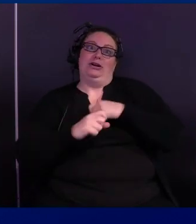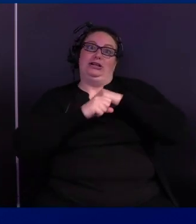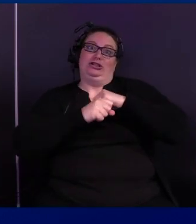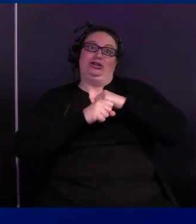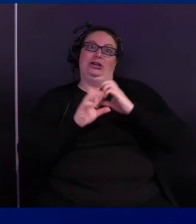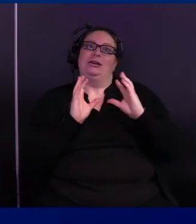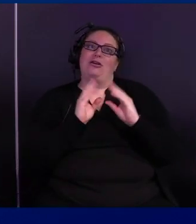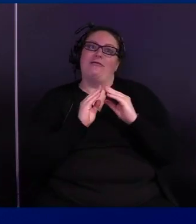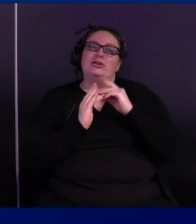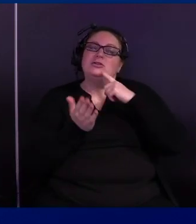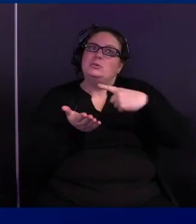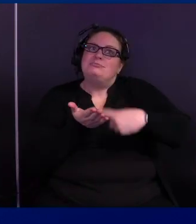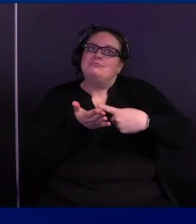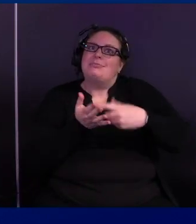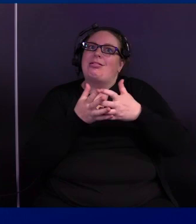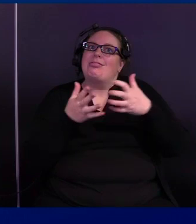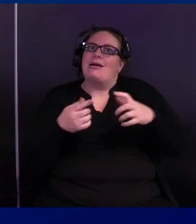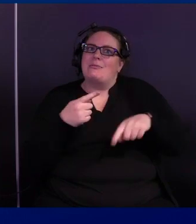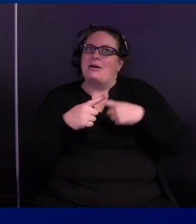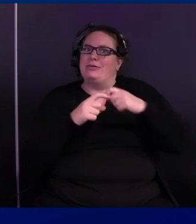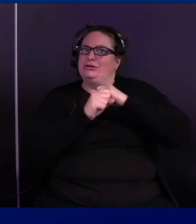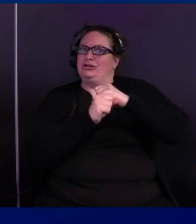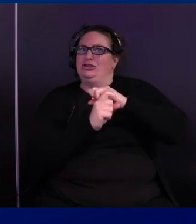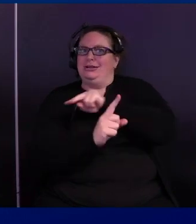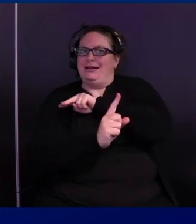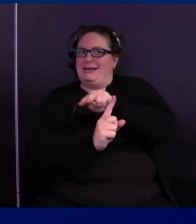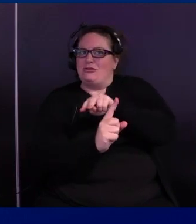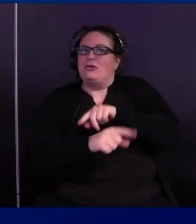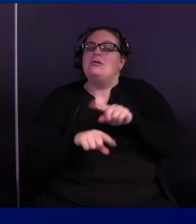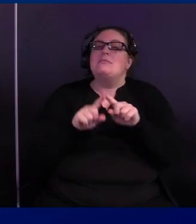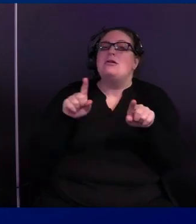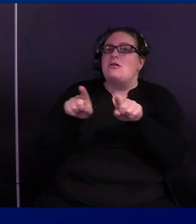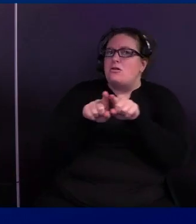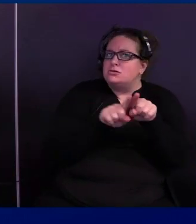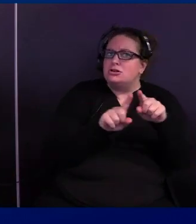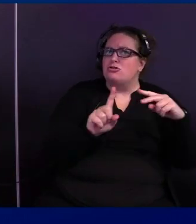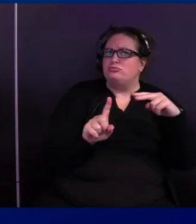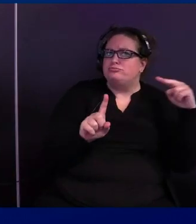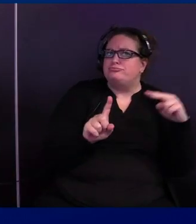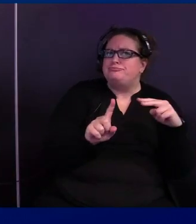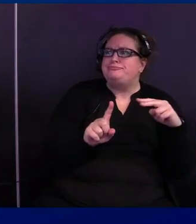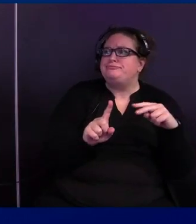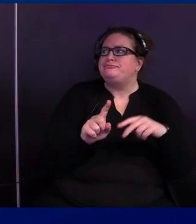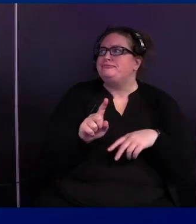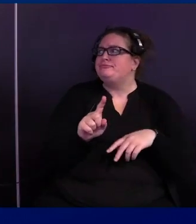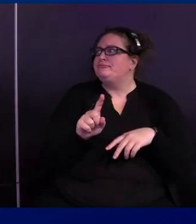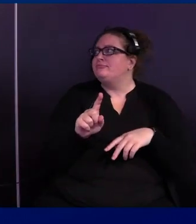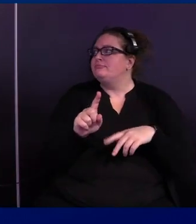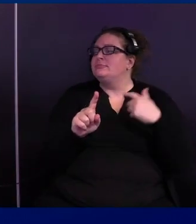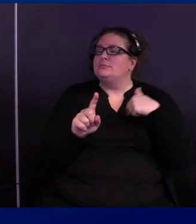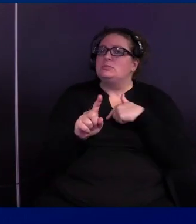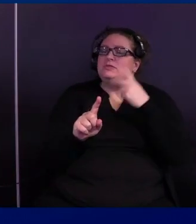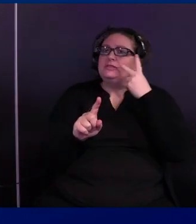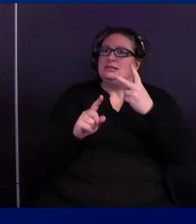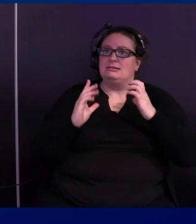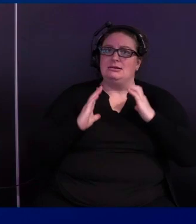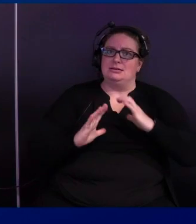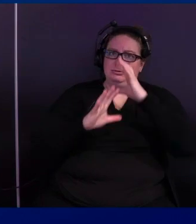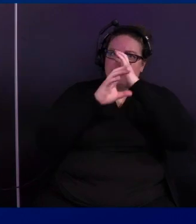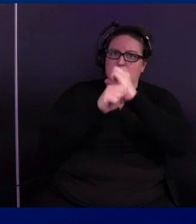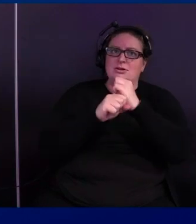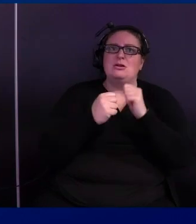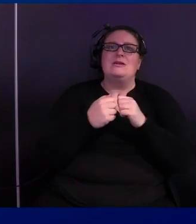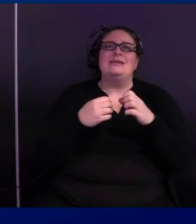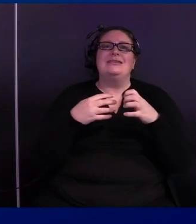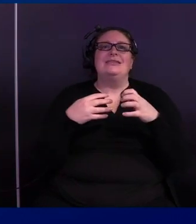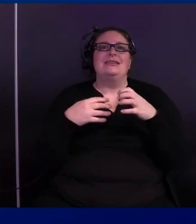lot about the security angle on this. Yeah. There's also a big angle which we've seen very attractive to customers through the gated preview that we